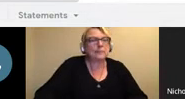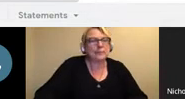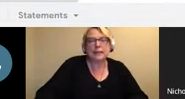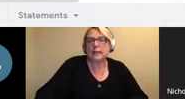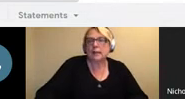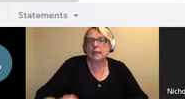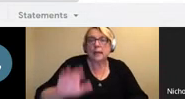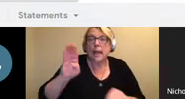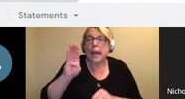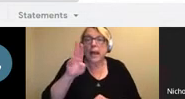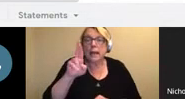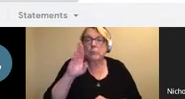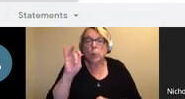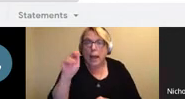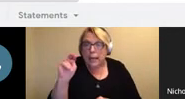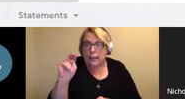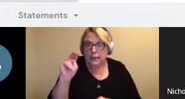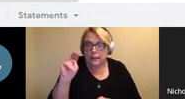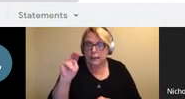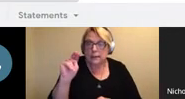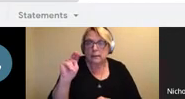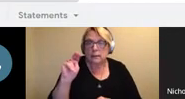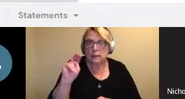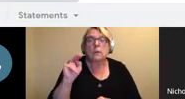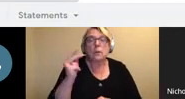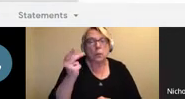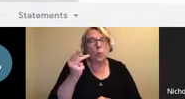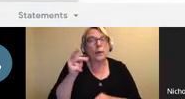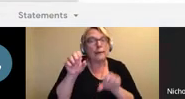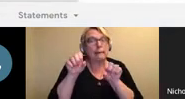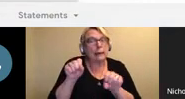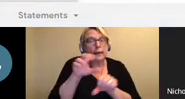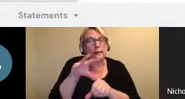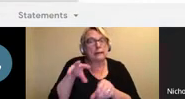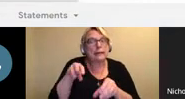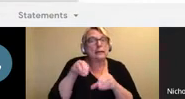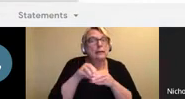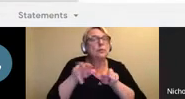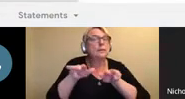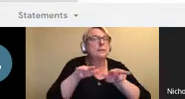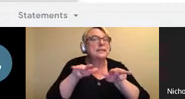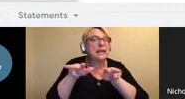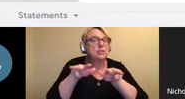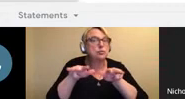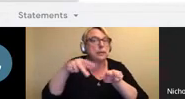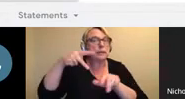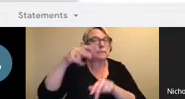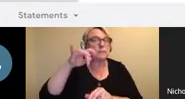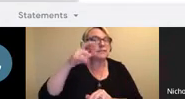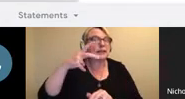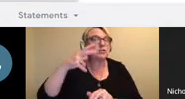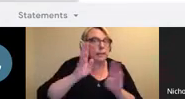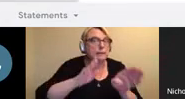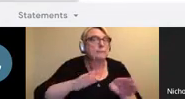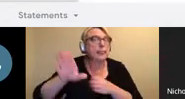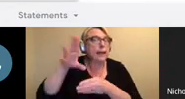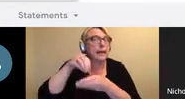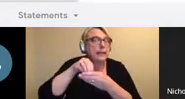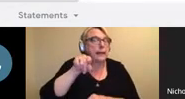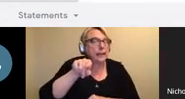And Brian, we can definitely include the pedestrian plan inside these statements.